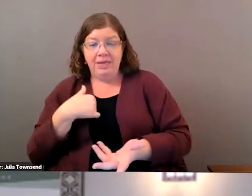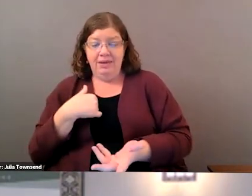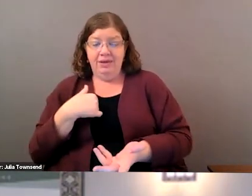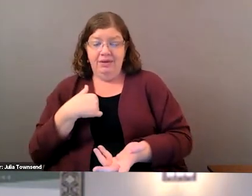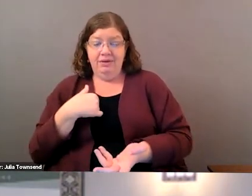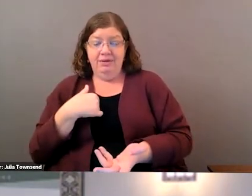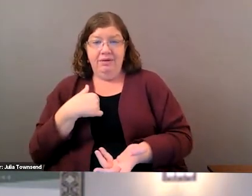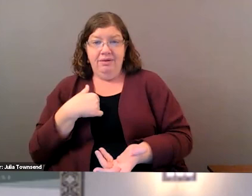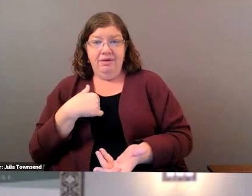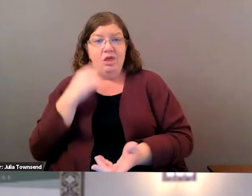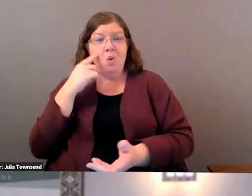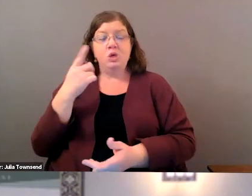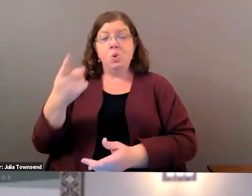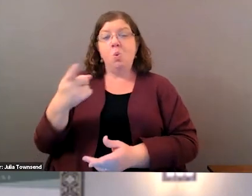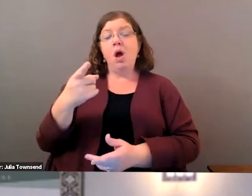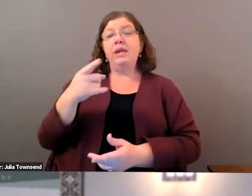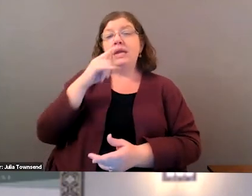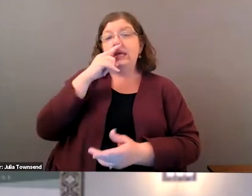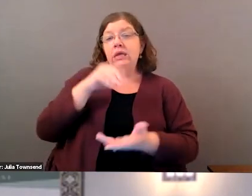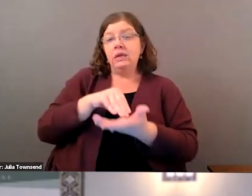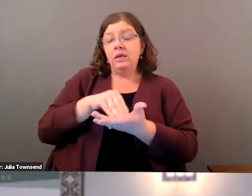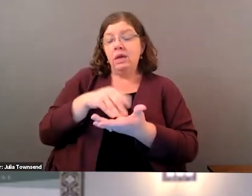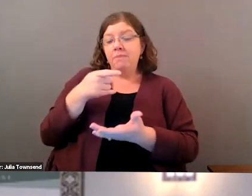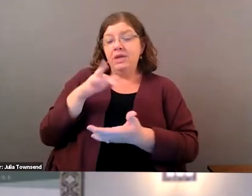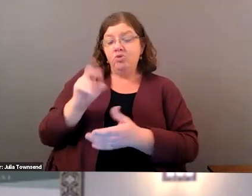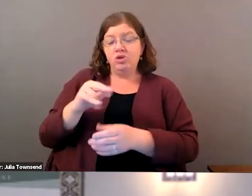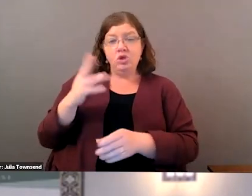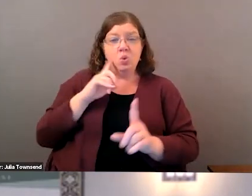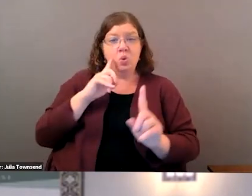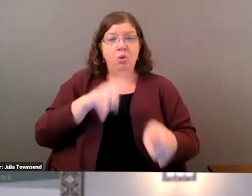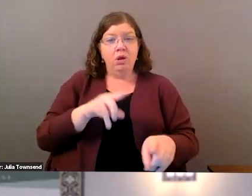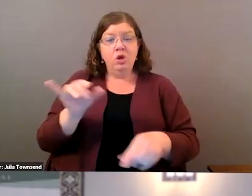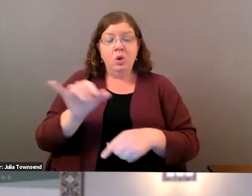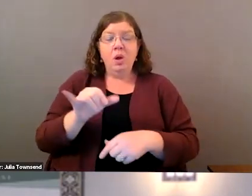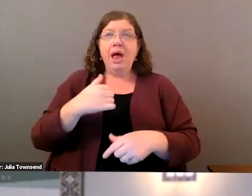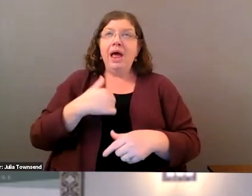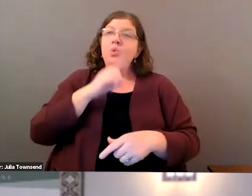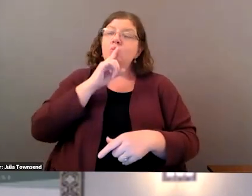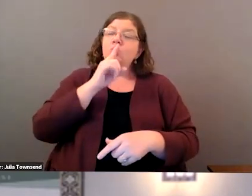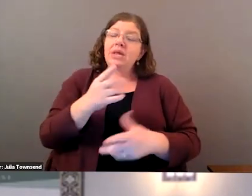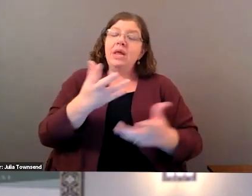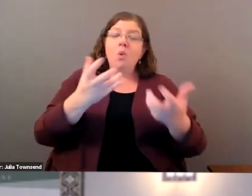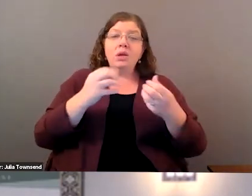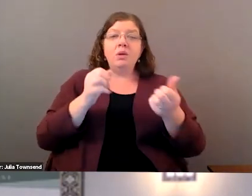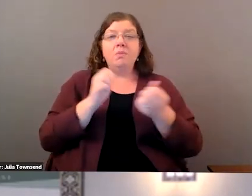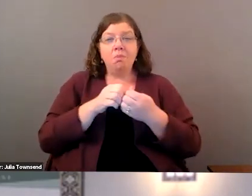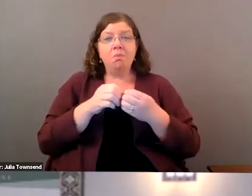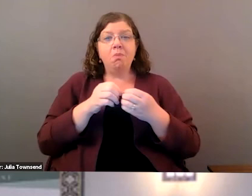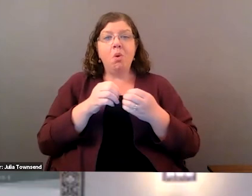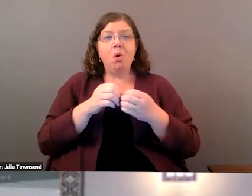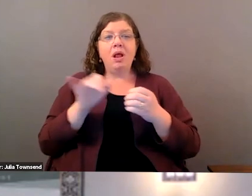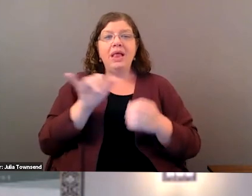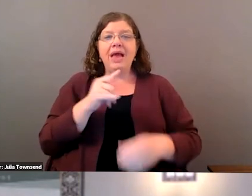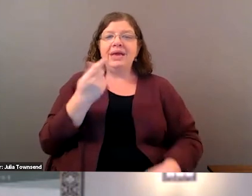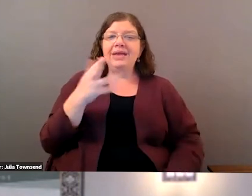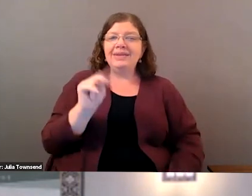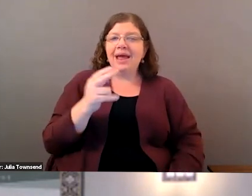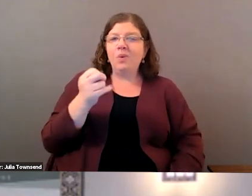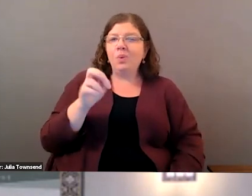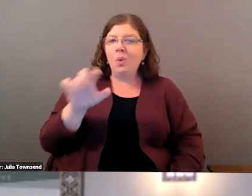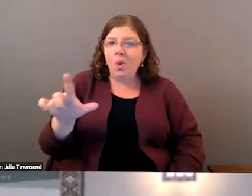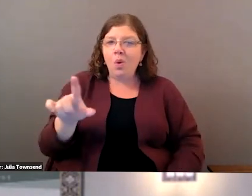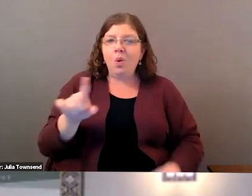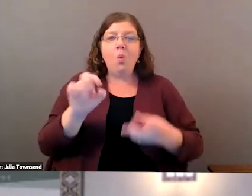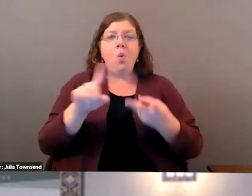was a pediatrician who had great ideas too. And I just think I really want it to be more town hall, or give us a way to write to you and get